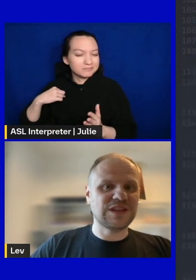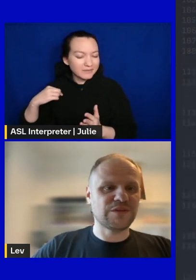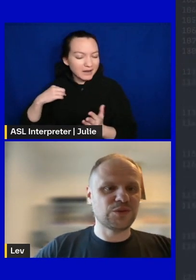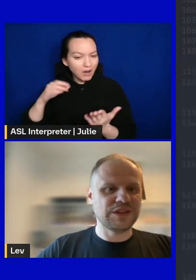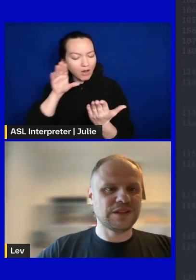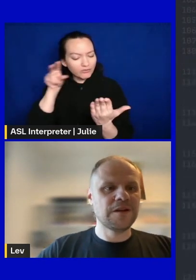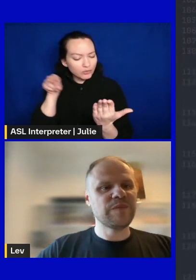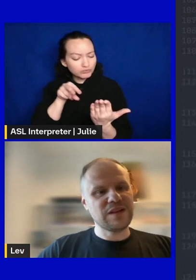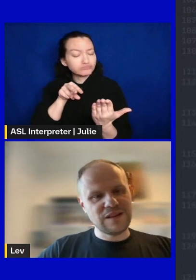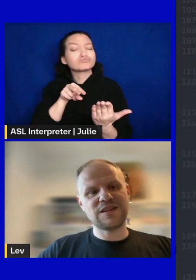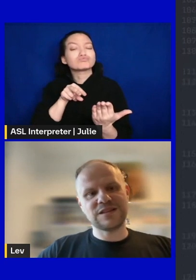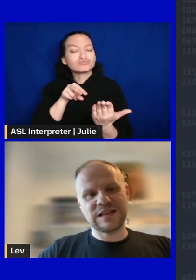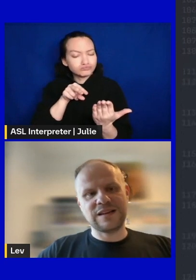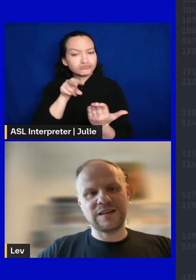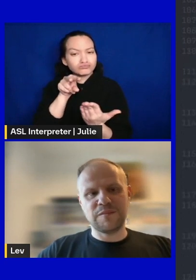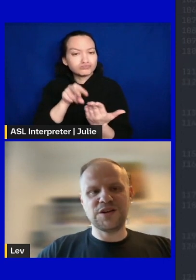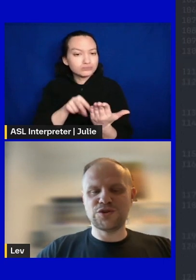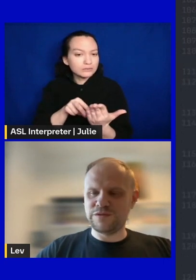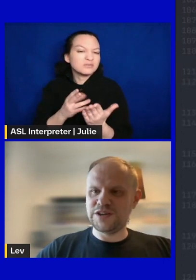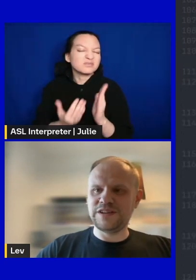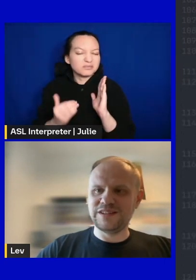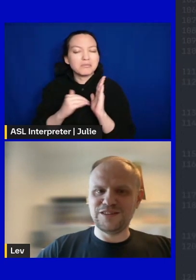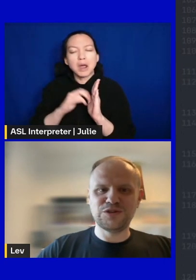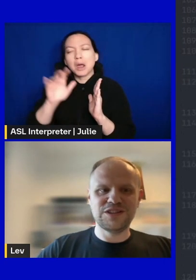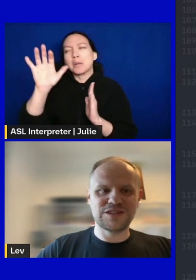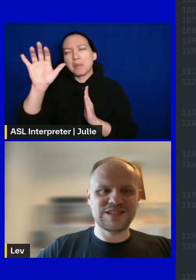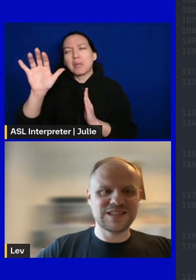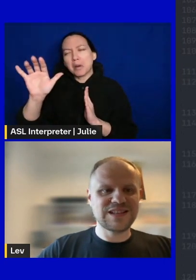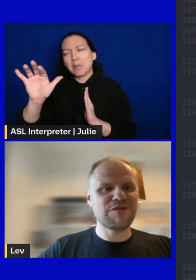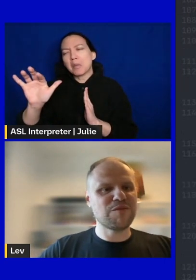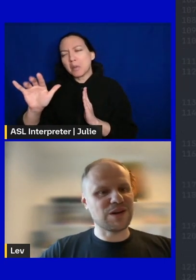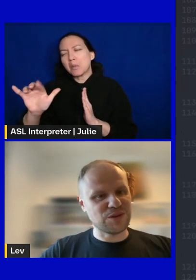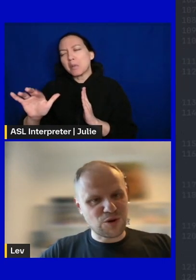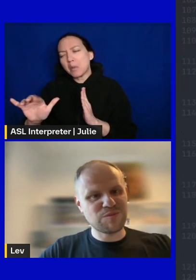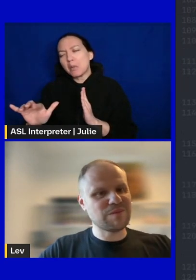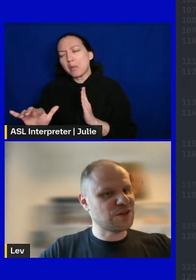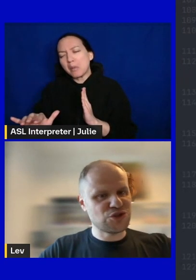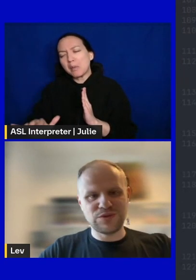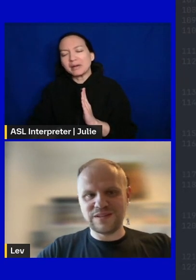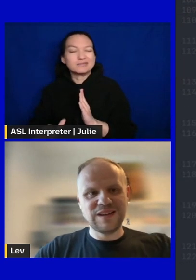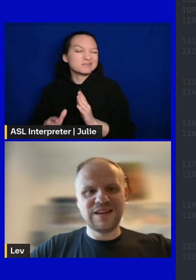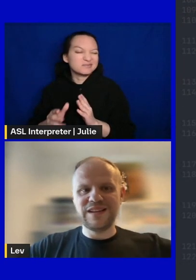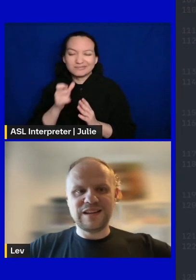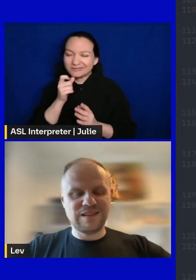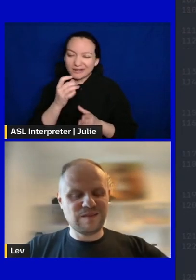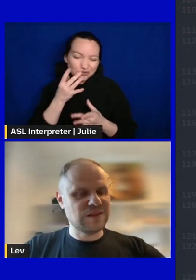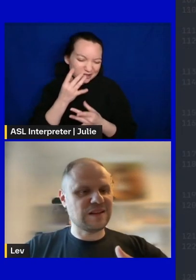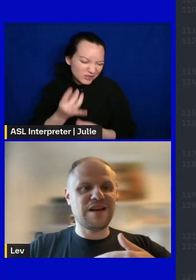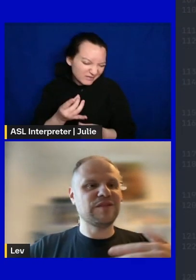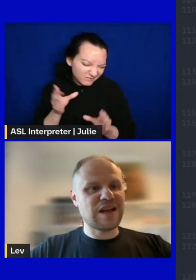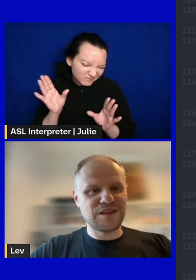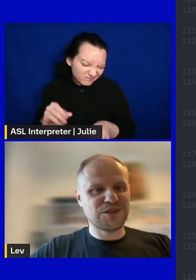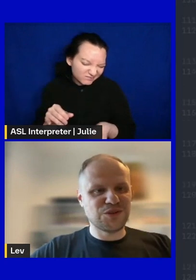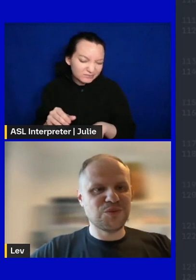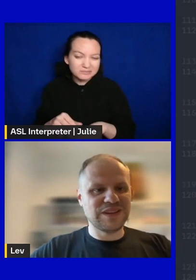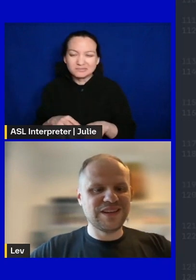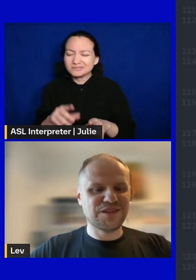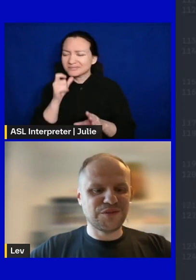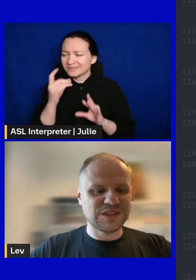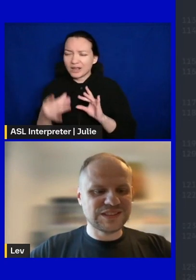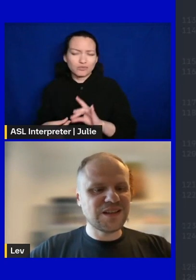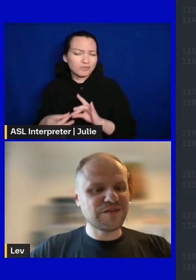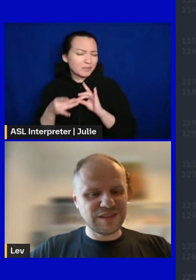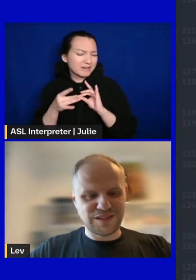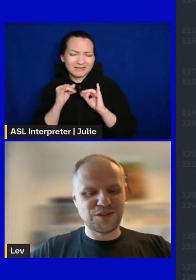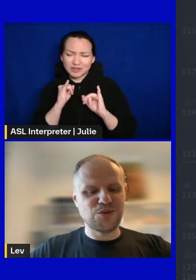focused enough to read it. And then there's again a bunch of very not interesting stuff about the roadmap that have nothing to do with the